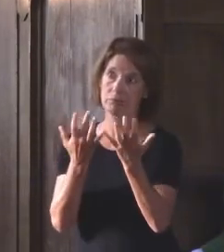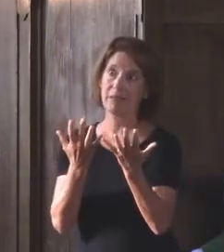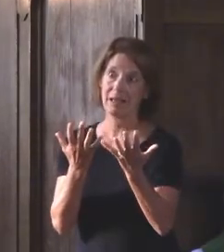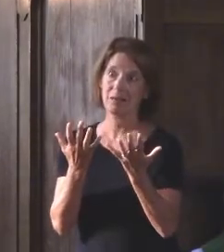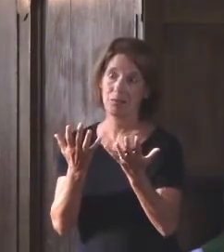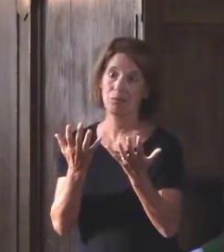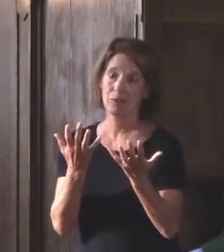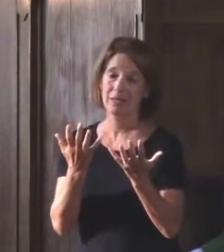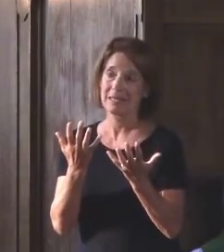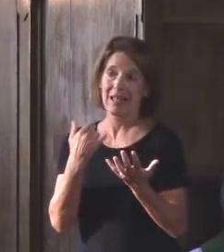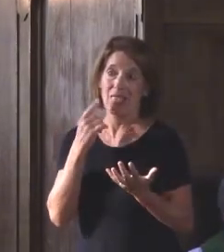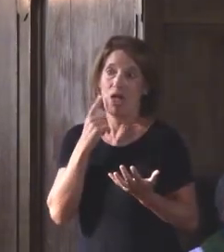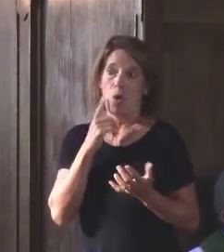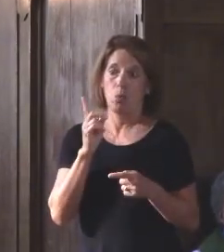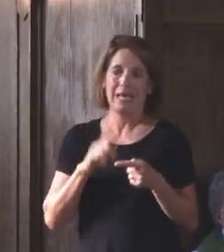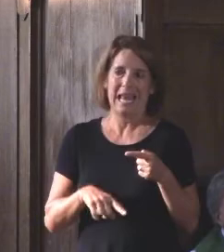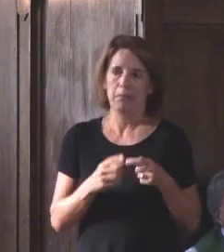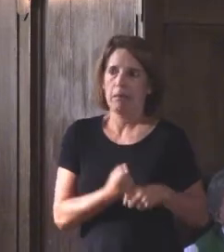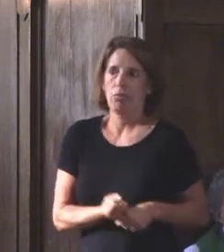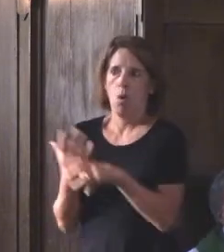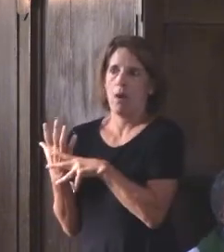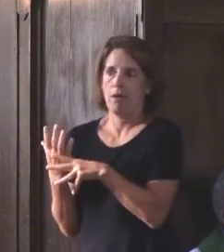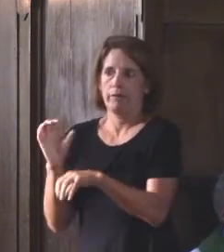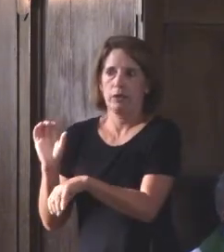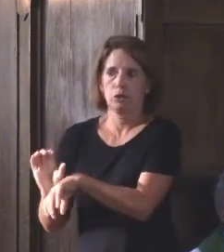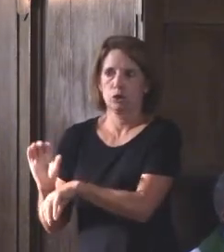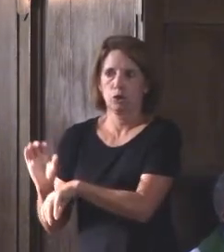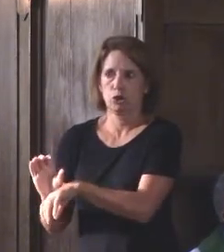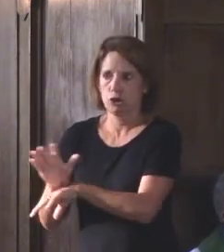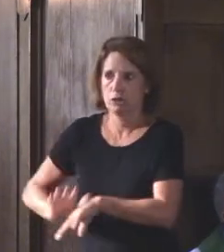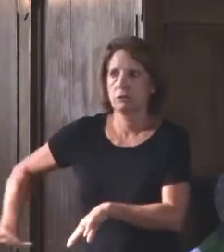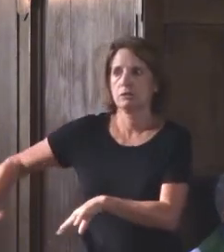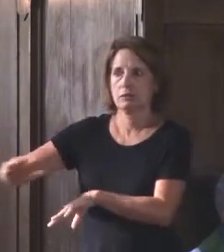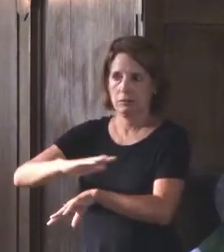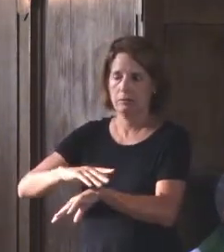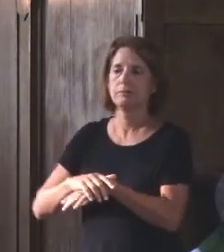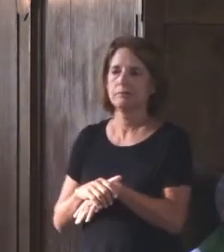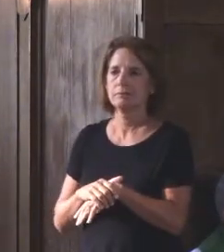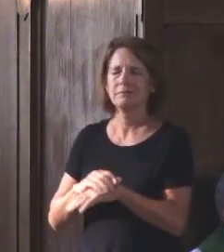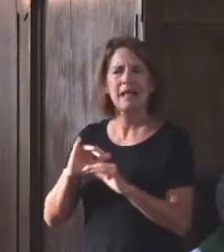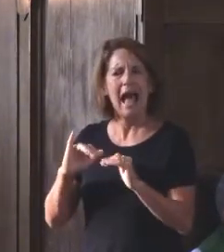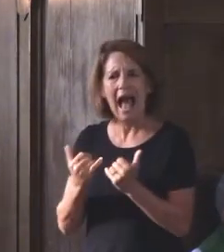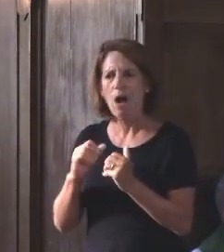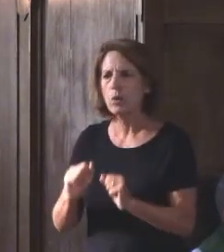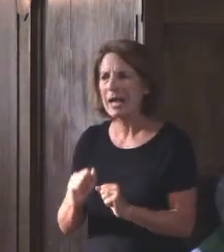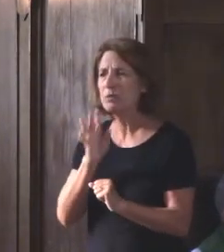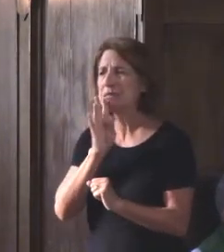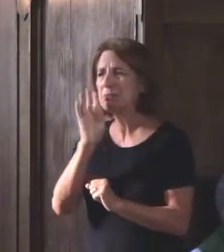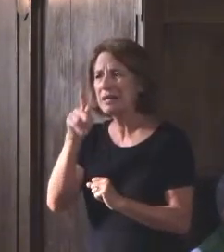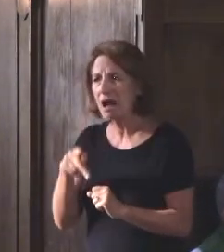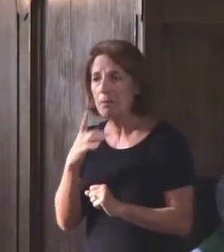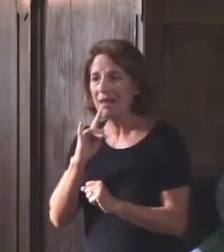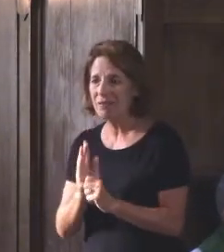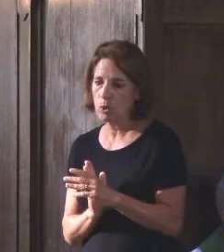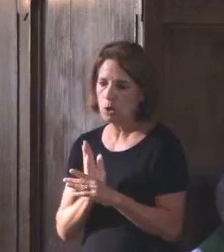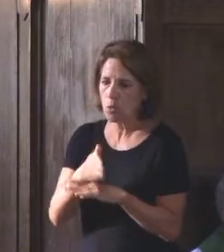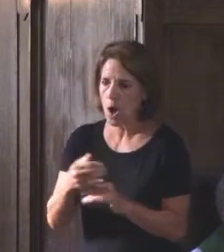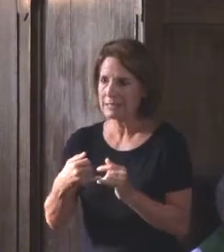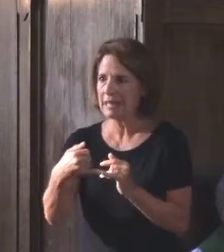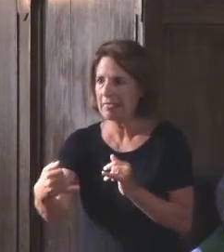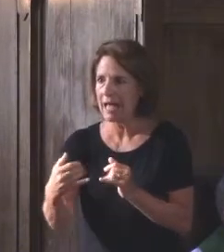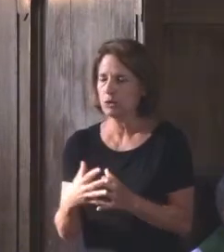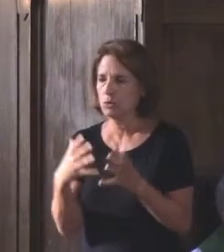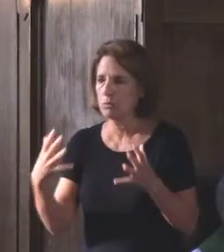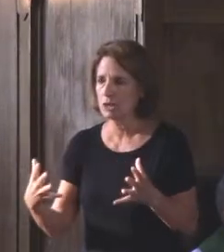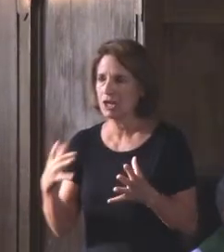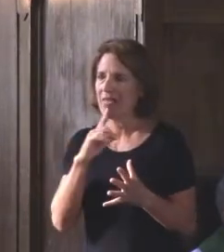look, we can't get ourselves thrown out. How can we keep speaking up if we cross the line and get